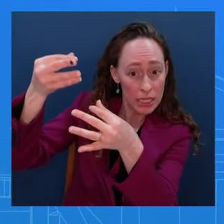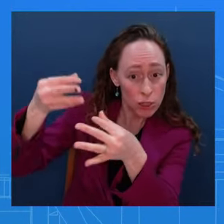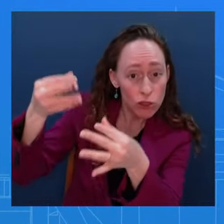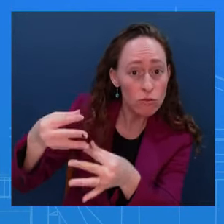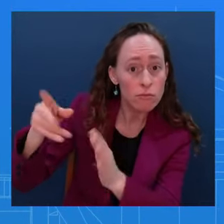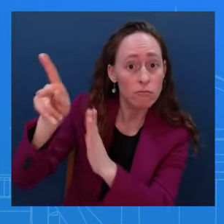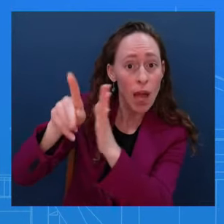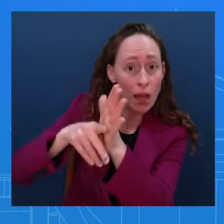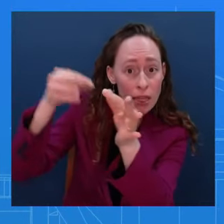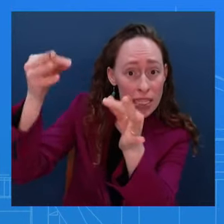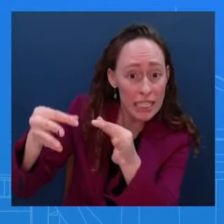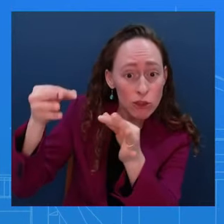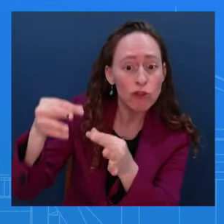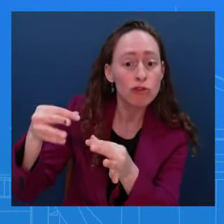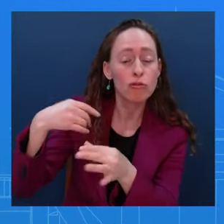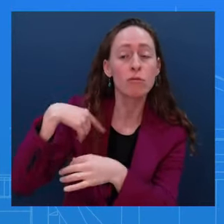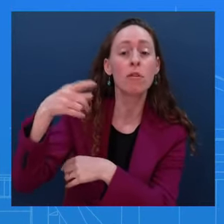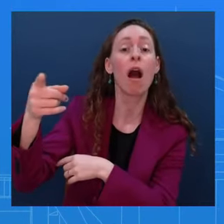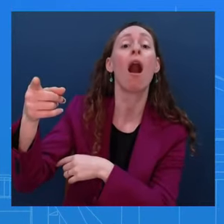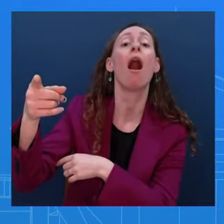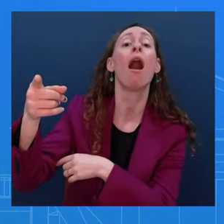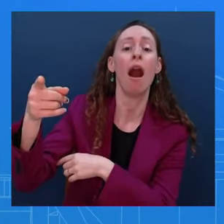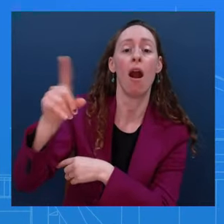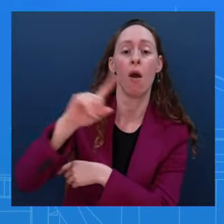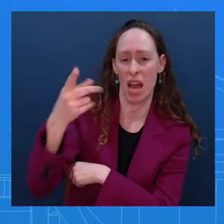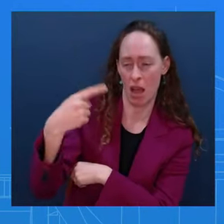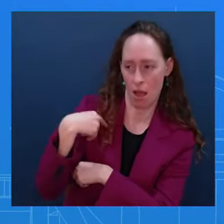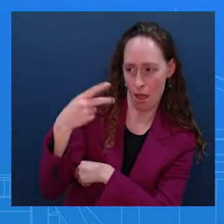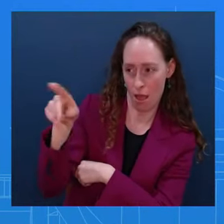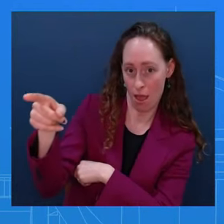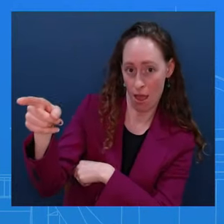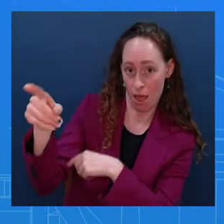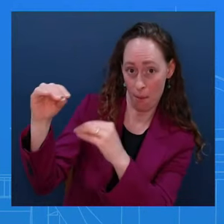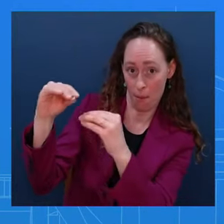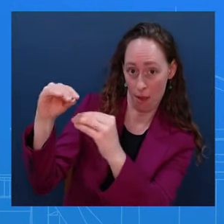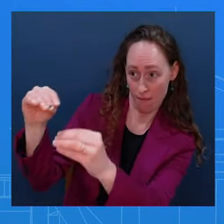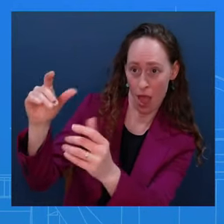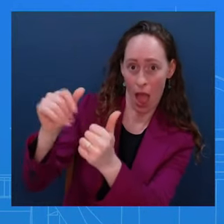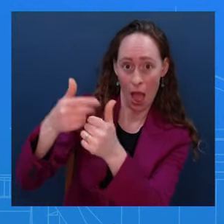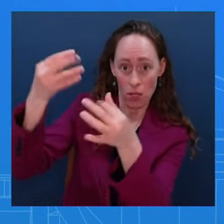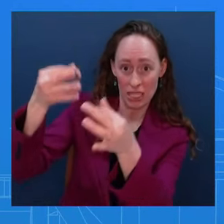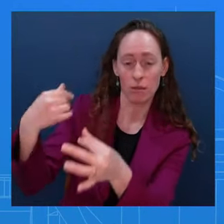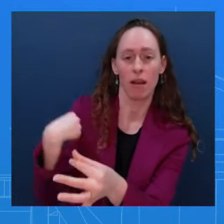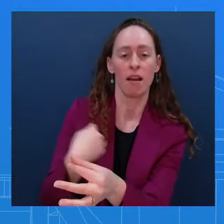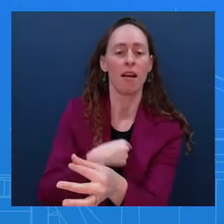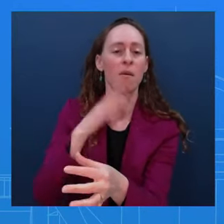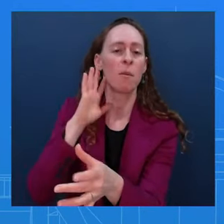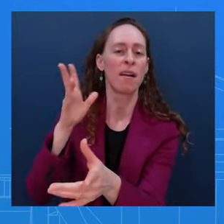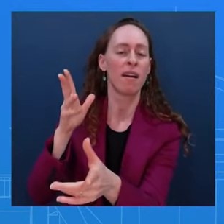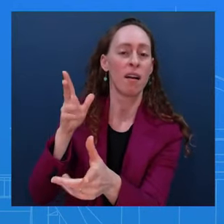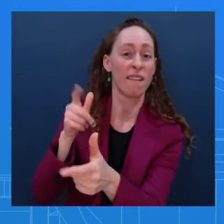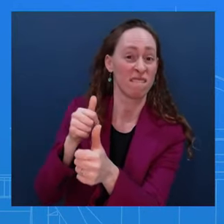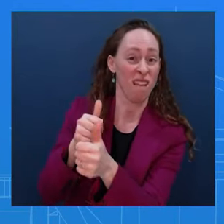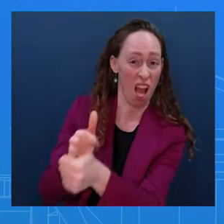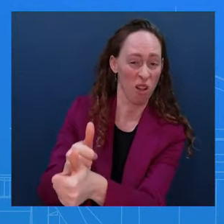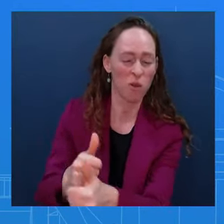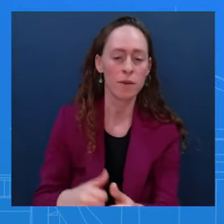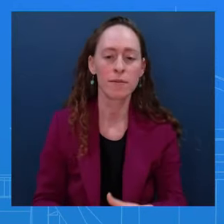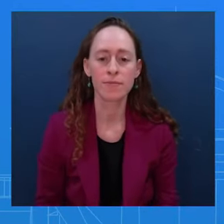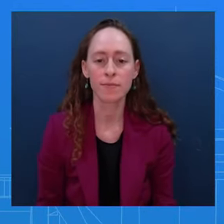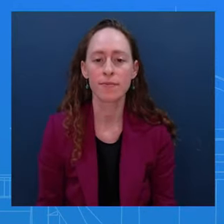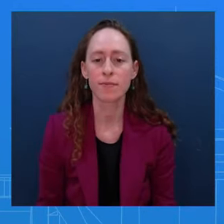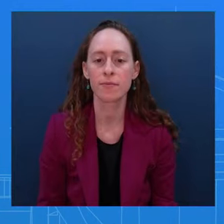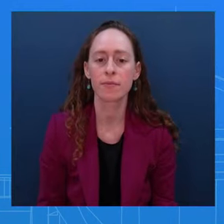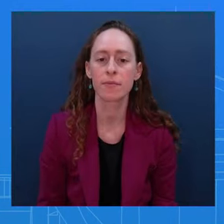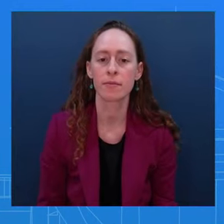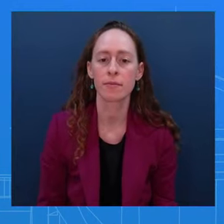based on their actions or their inactions. Thank you, Karine. John, staying on Russia before I move on to the Indonesian election, but